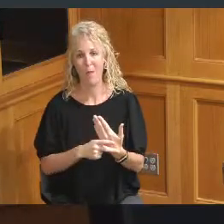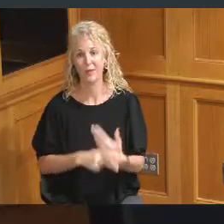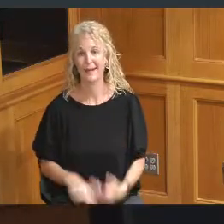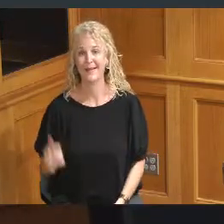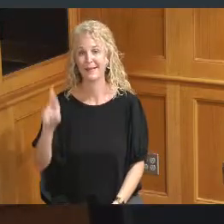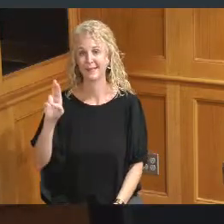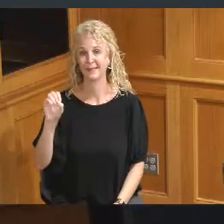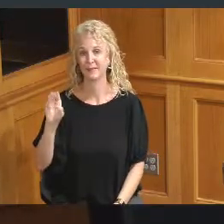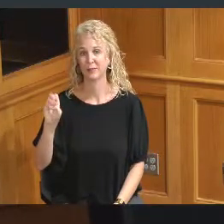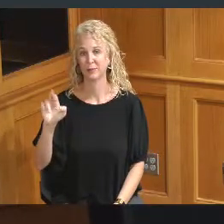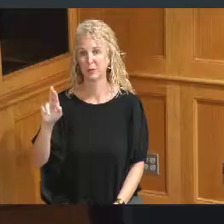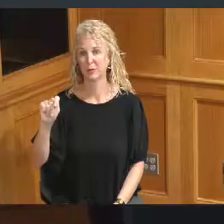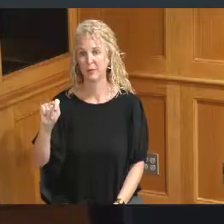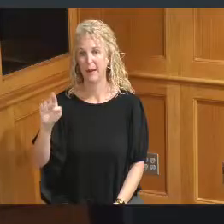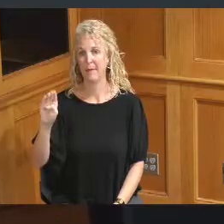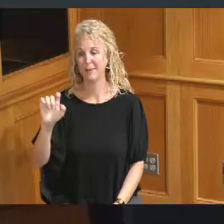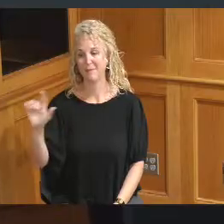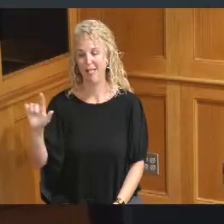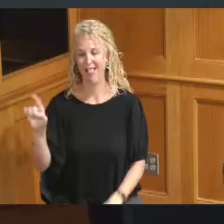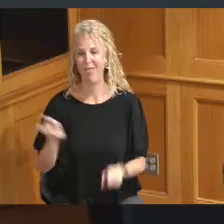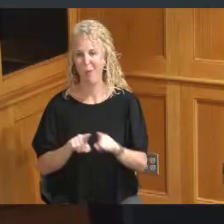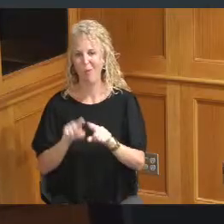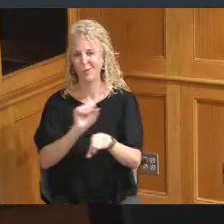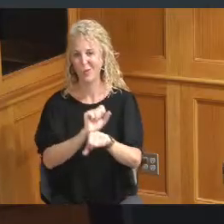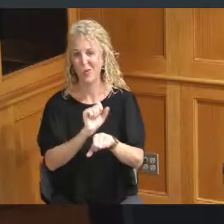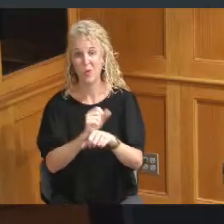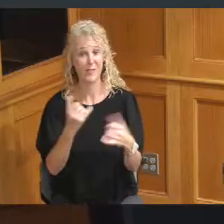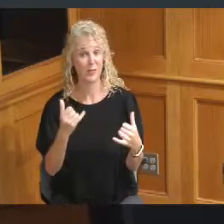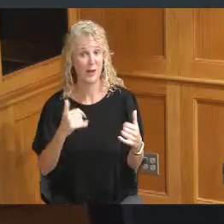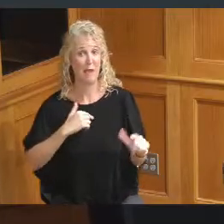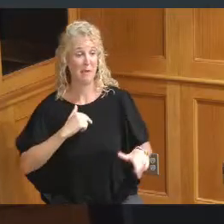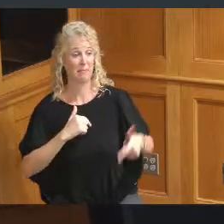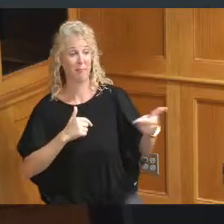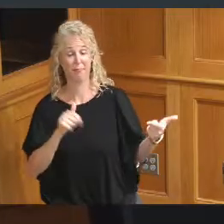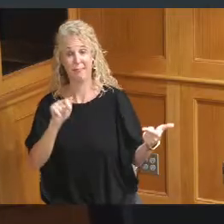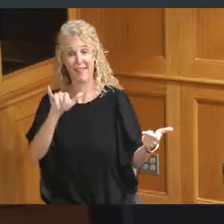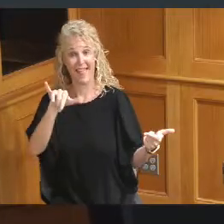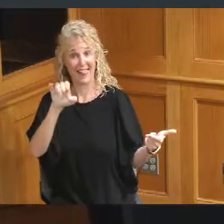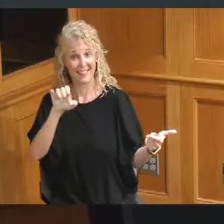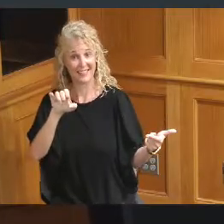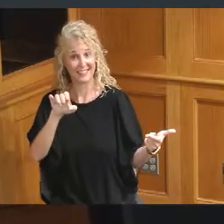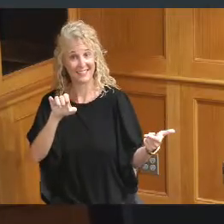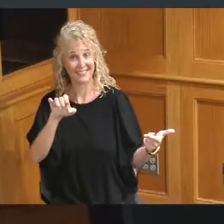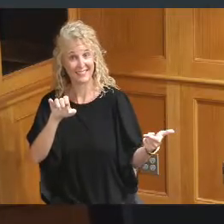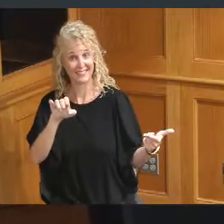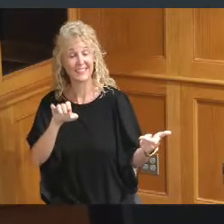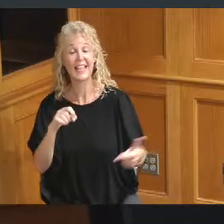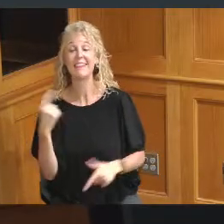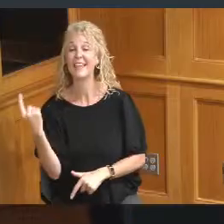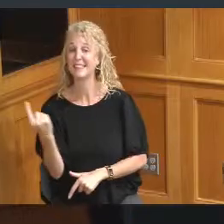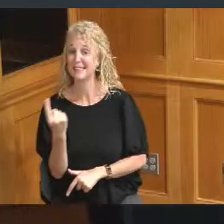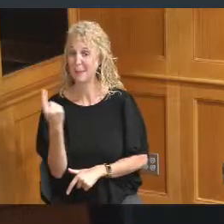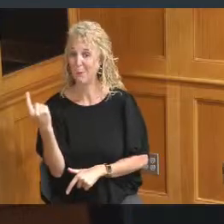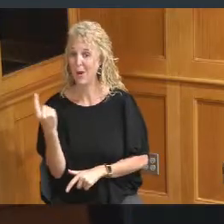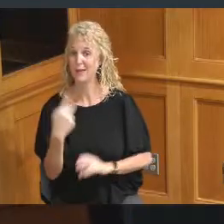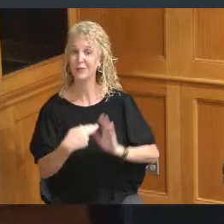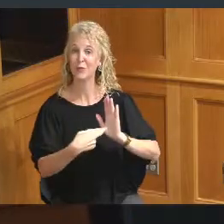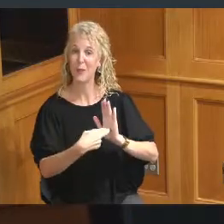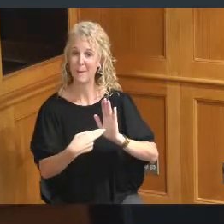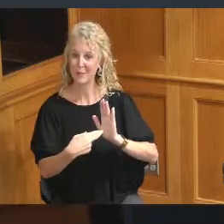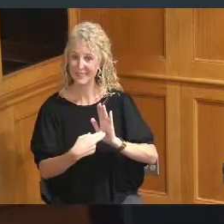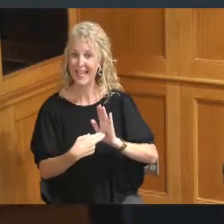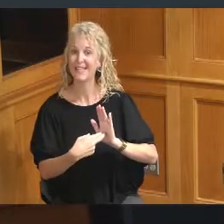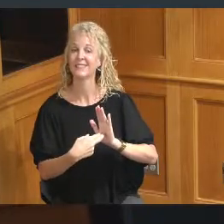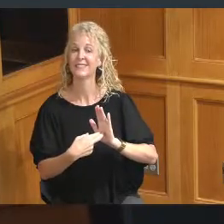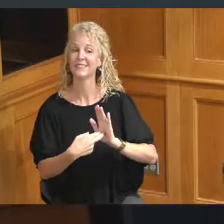is also responsible for that. So I'll just let you speak, and then we have someone else who's the coordinator of